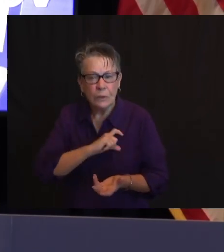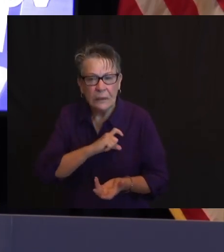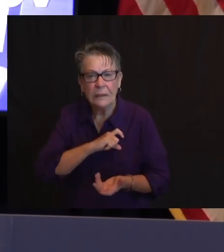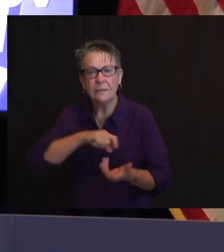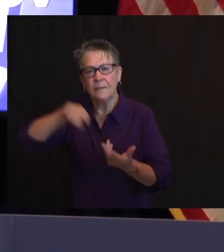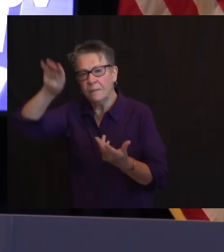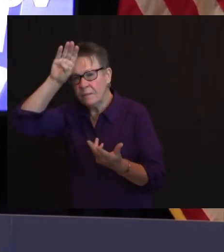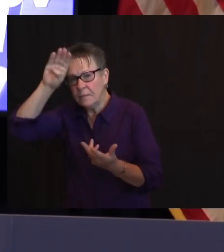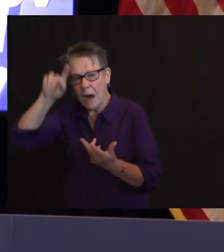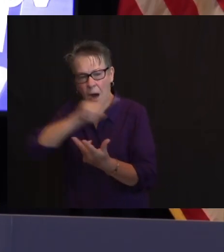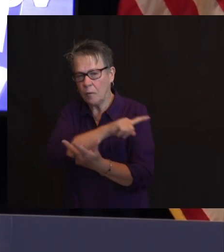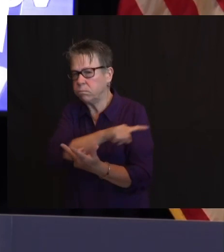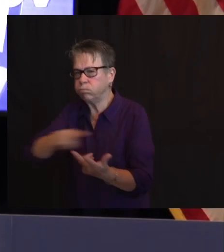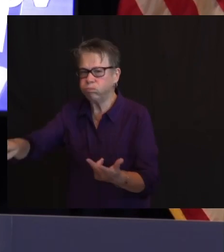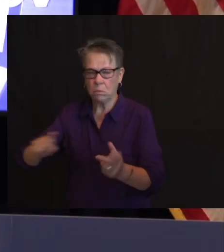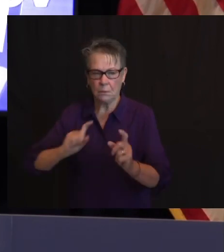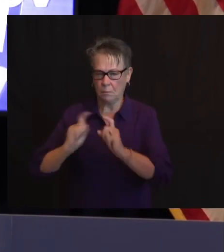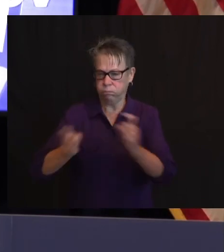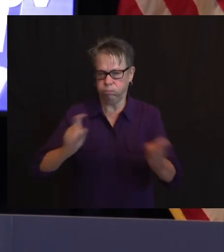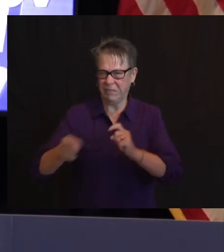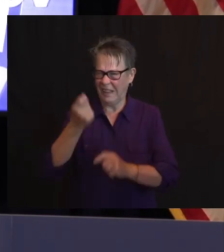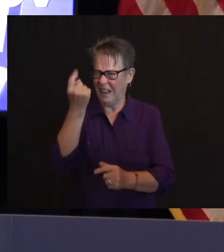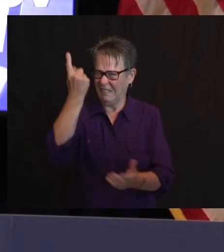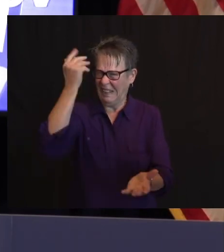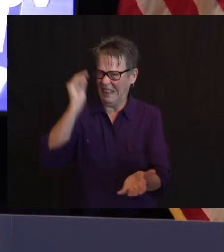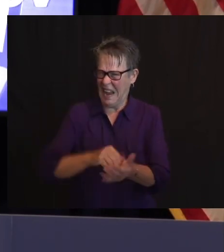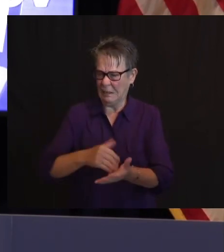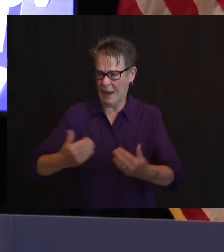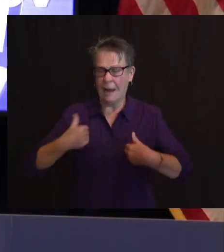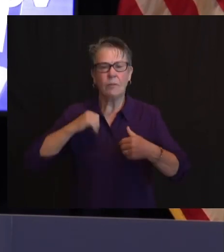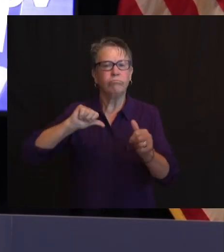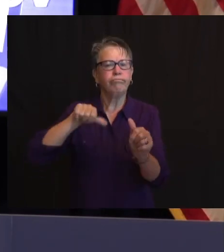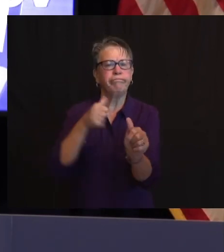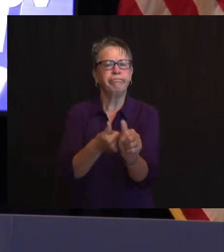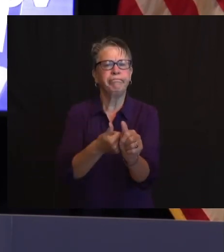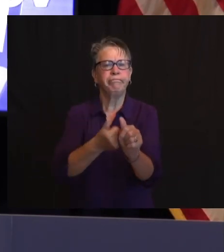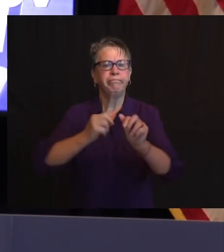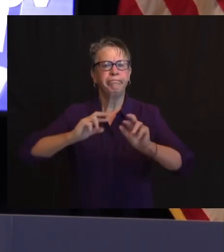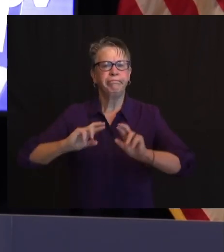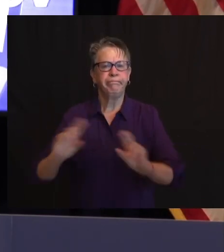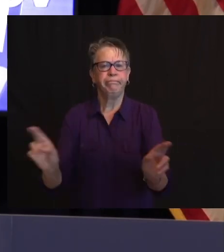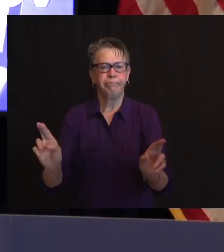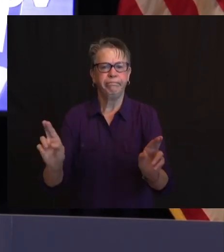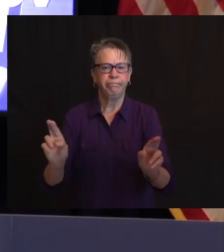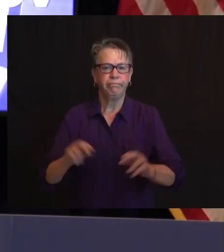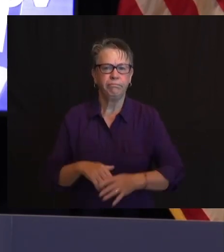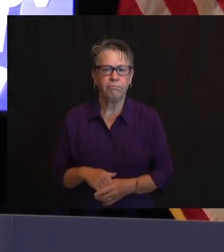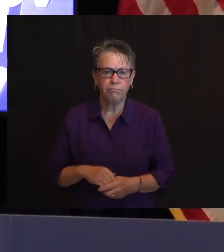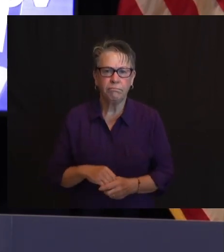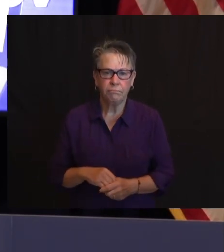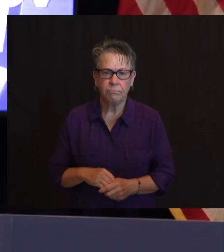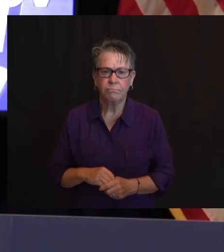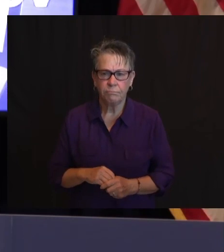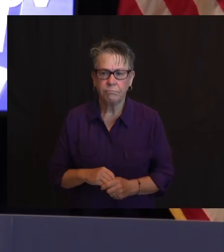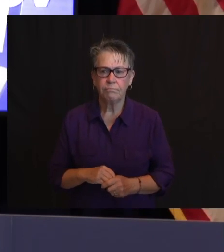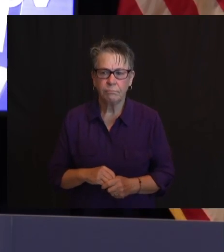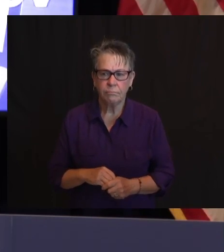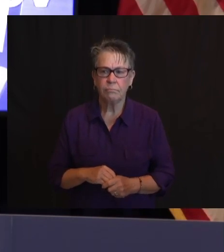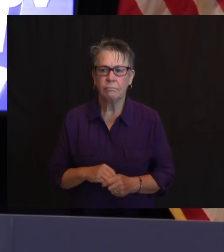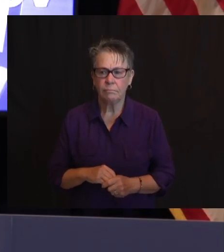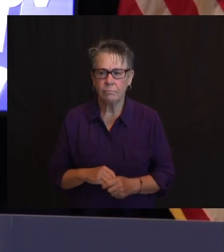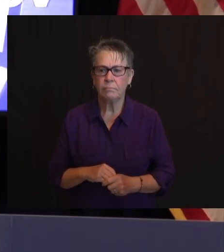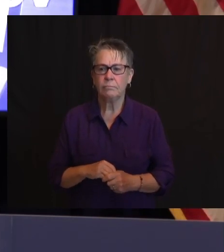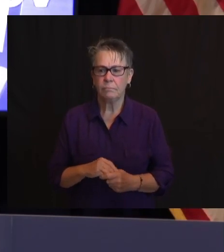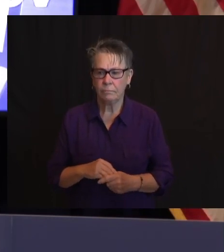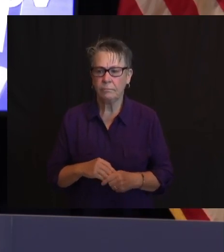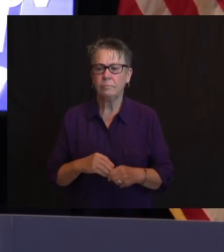have the tools they need to care for their patients. The department is also expanding our 5 Minutes to